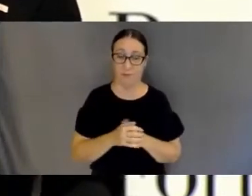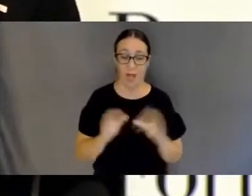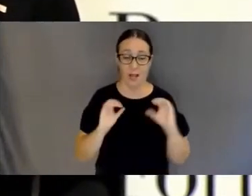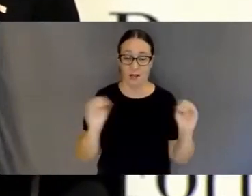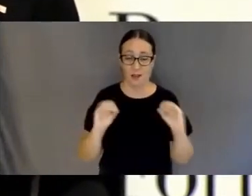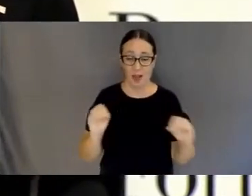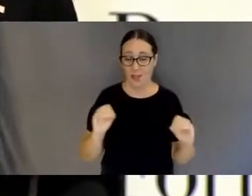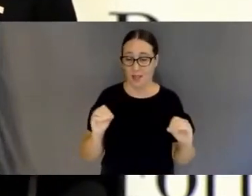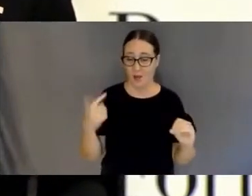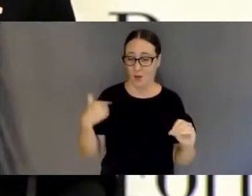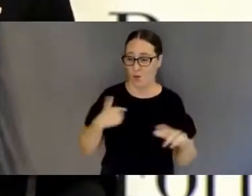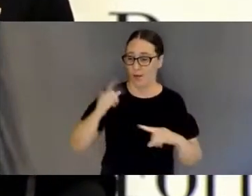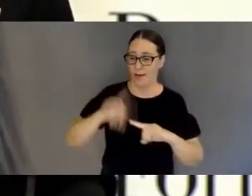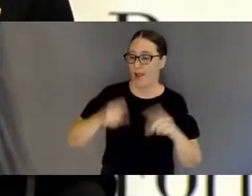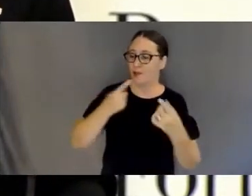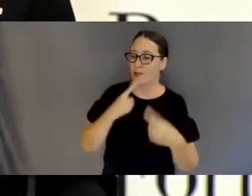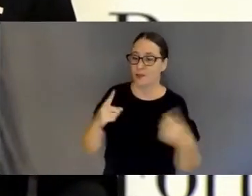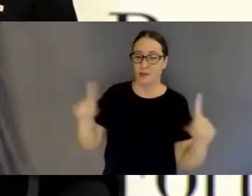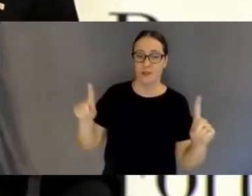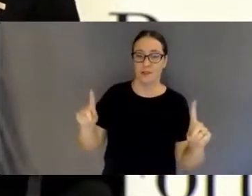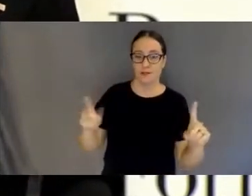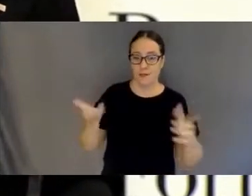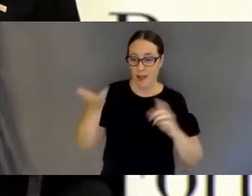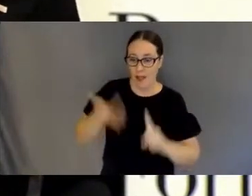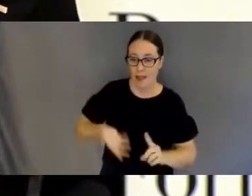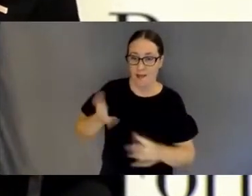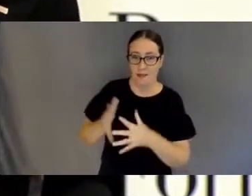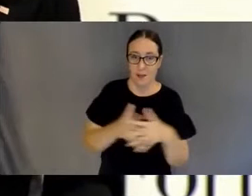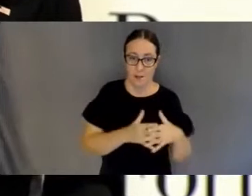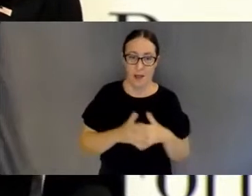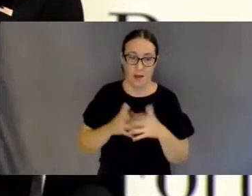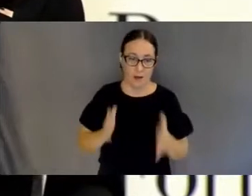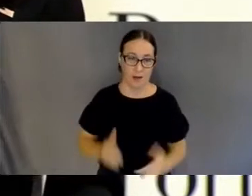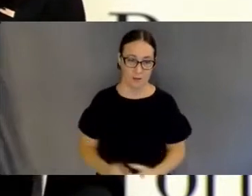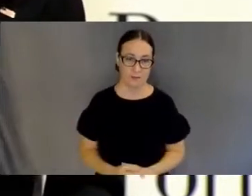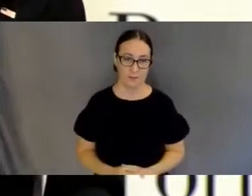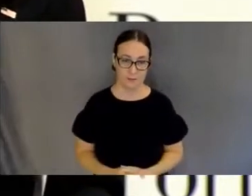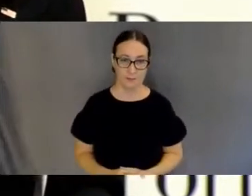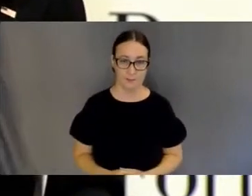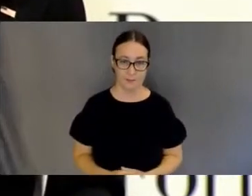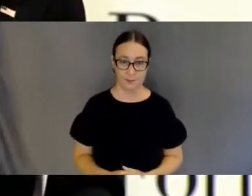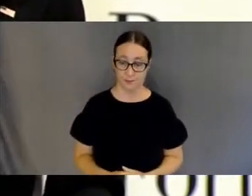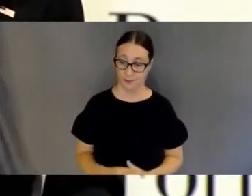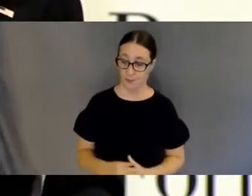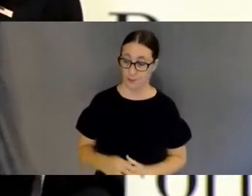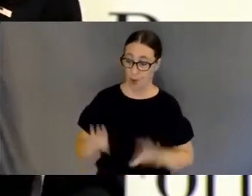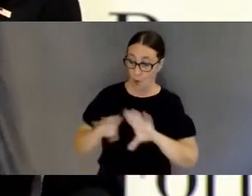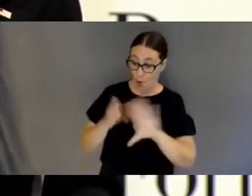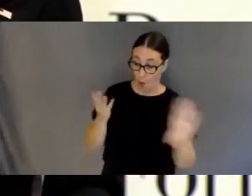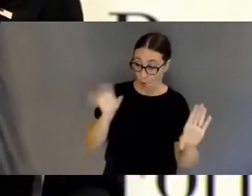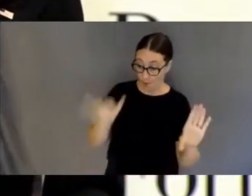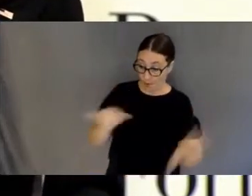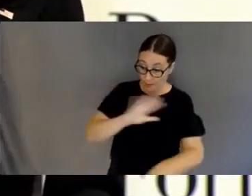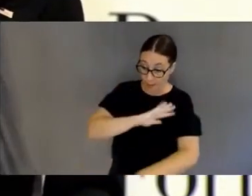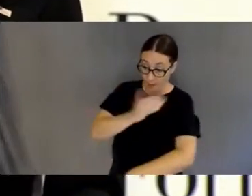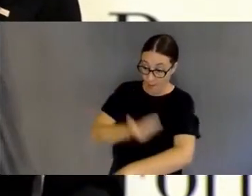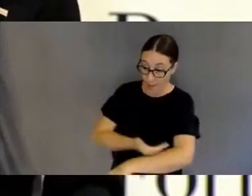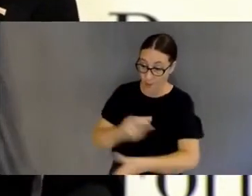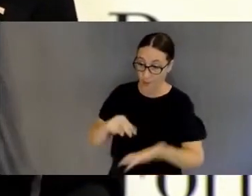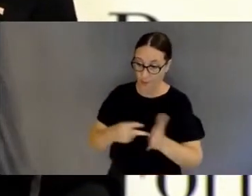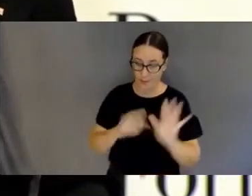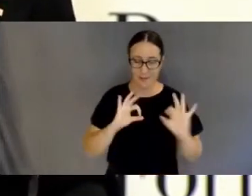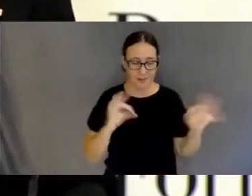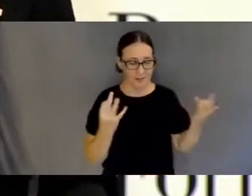cannot achieve in America. When we unlock that power, our families will